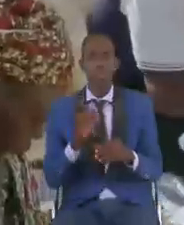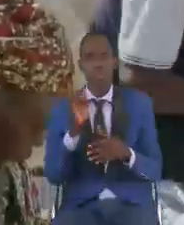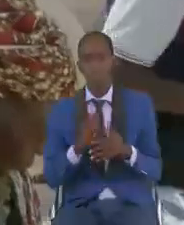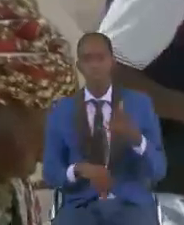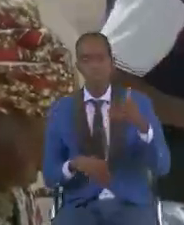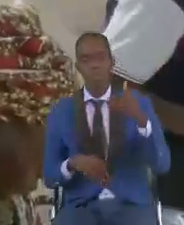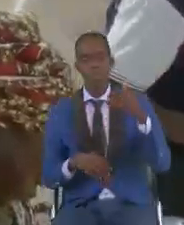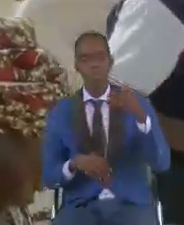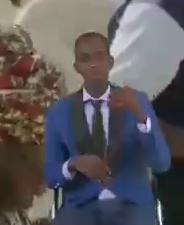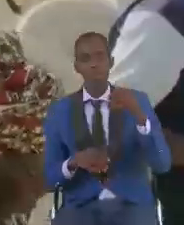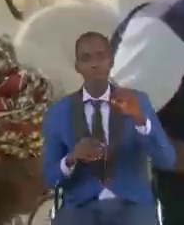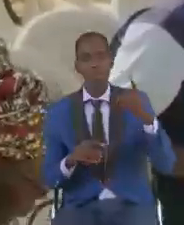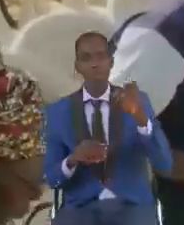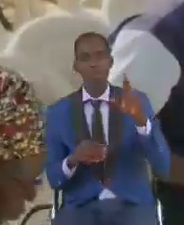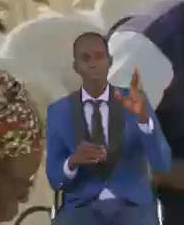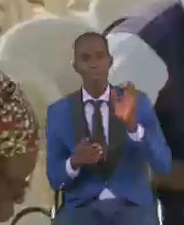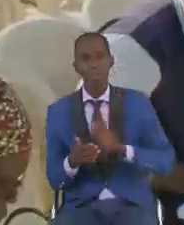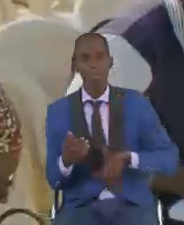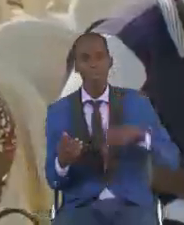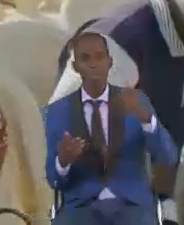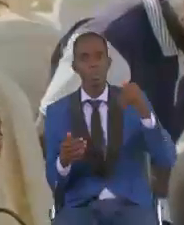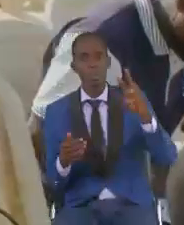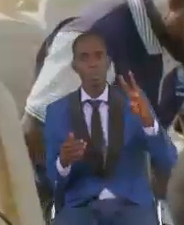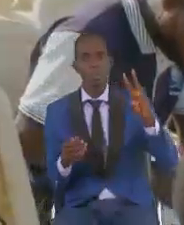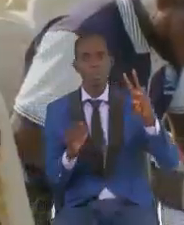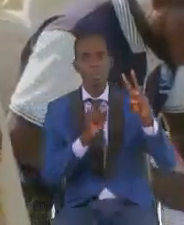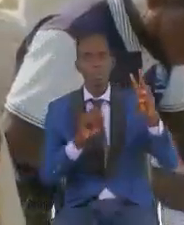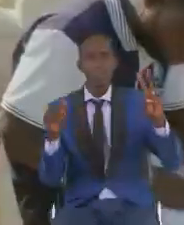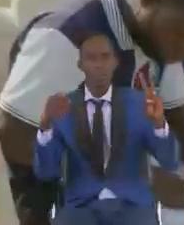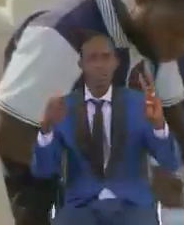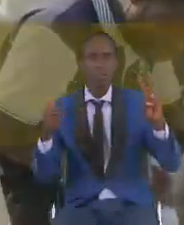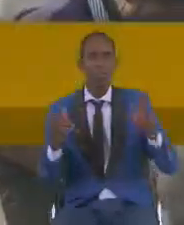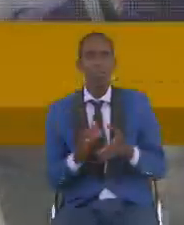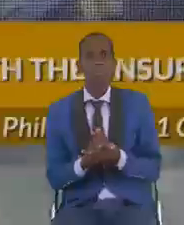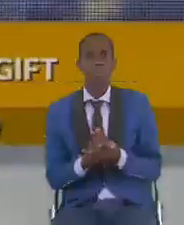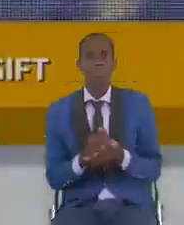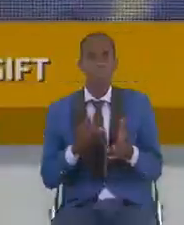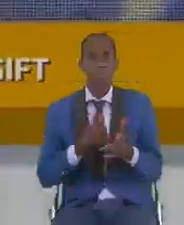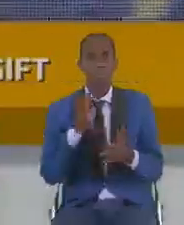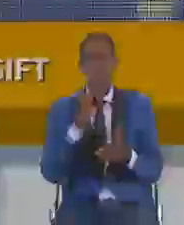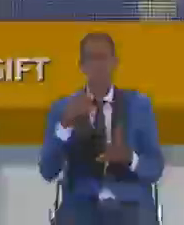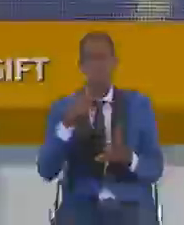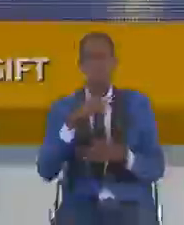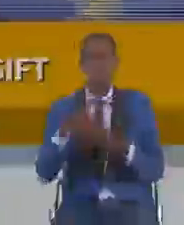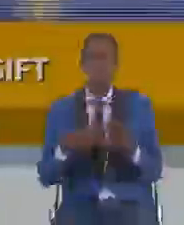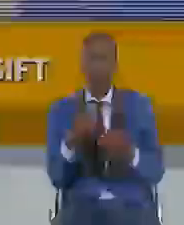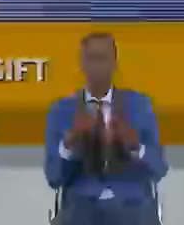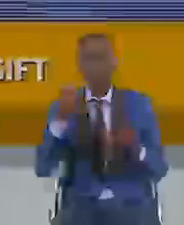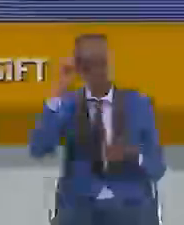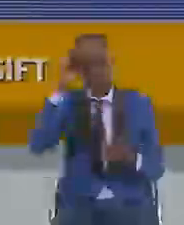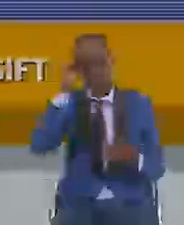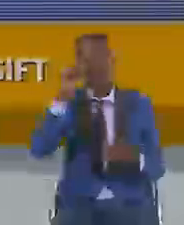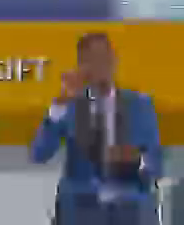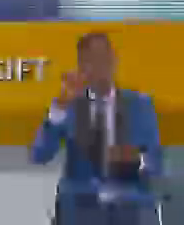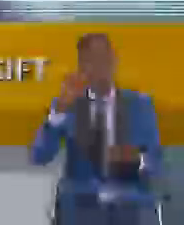10. 1 Corinthians chapter 16, verse 10, is talking about Timothy again. And he's